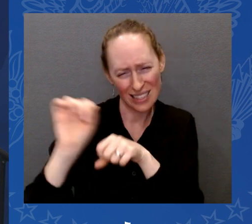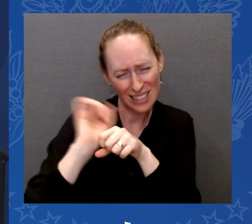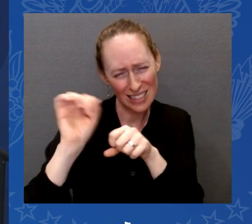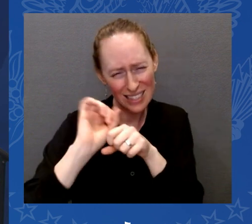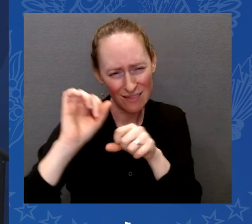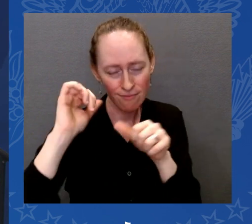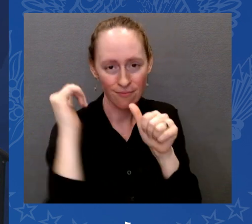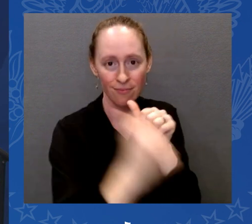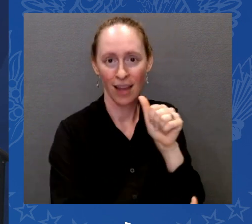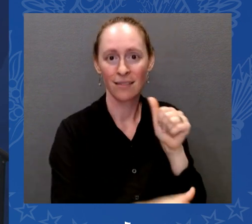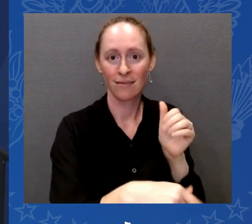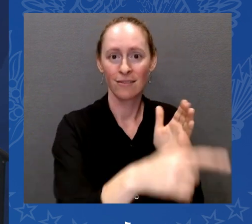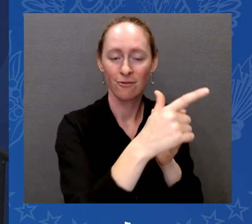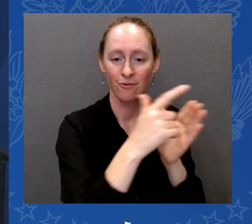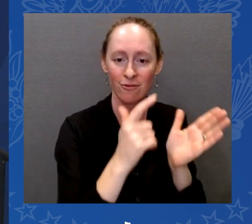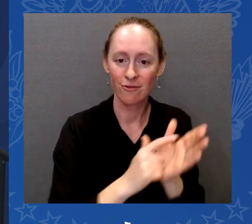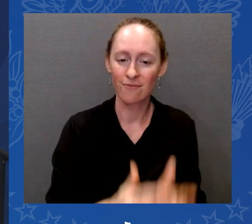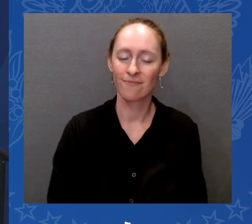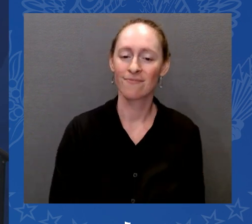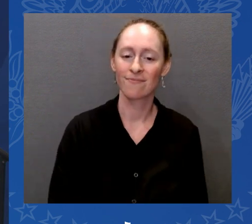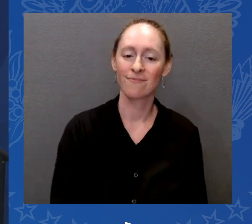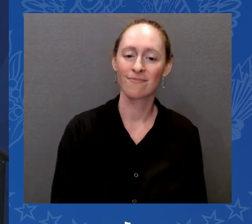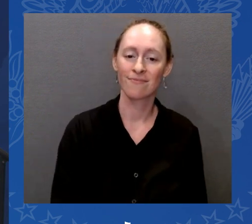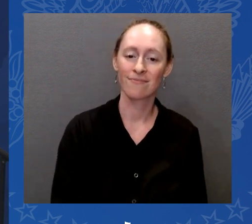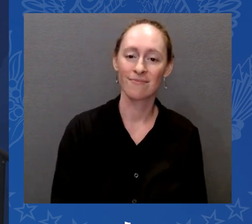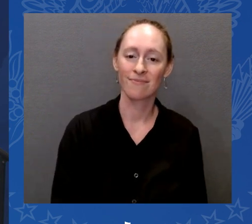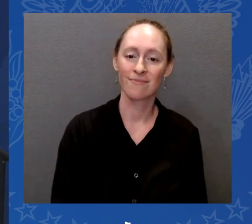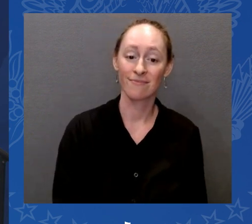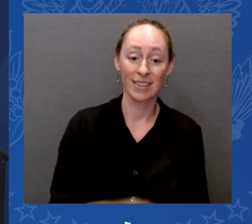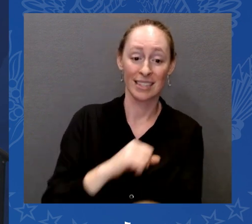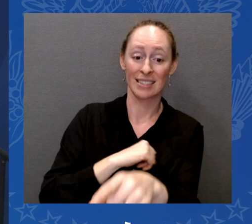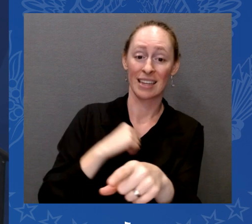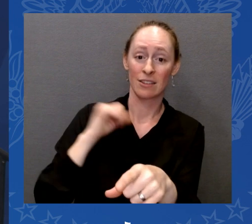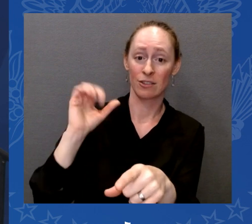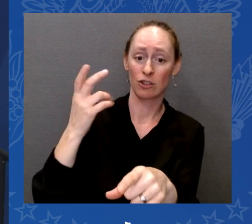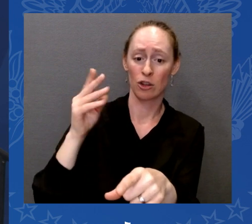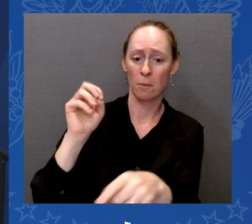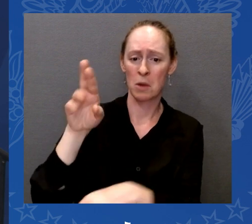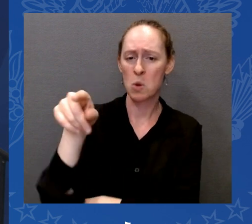was a fierce advocate for CHIPS Act and for New York.